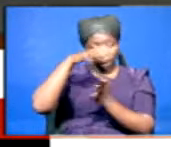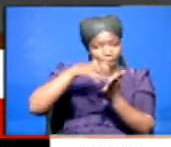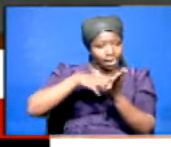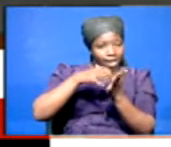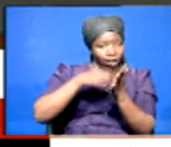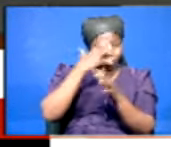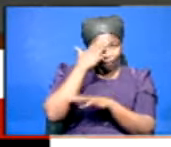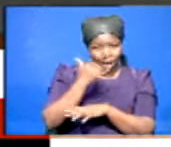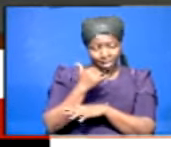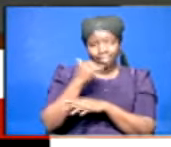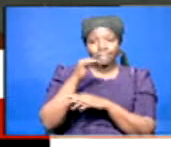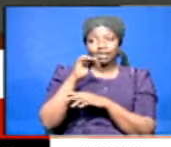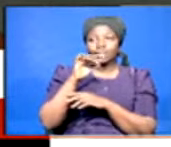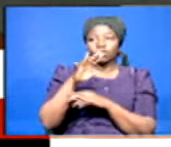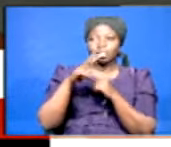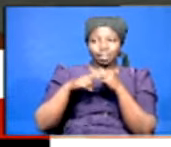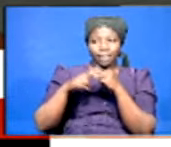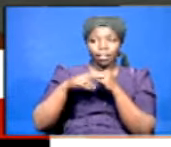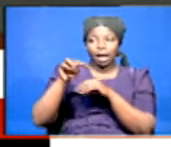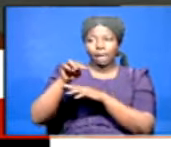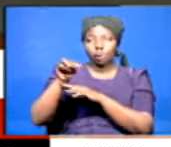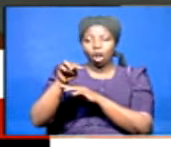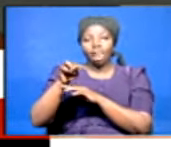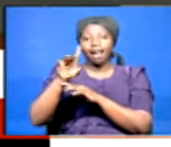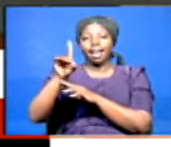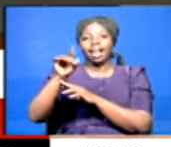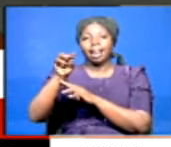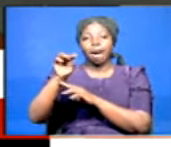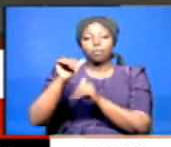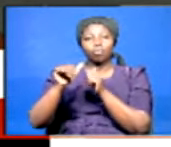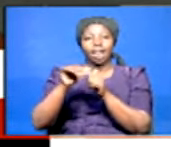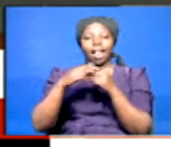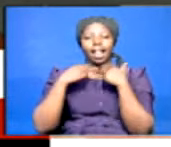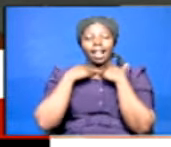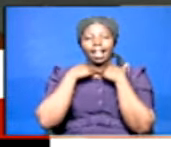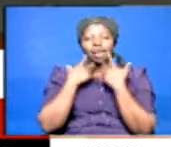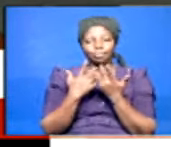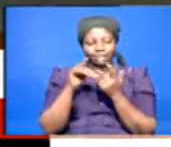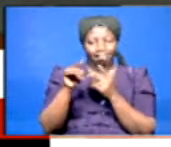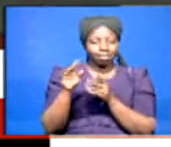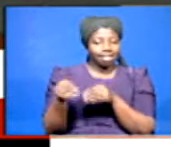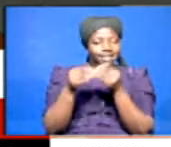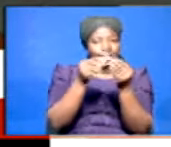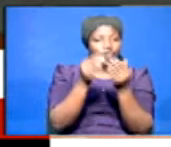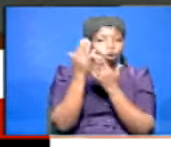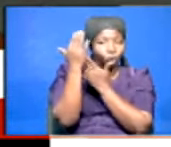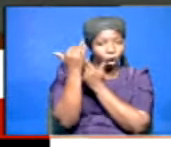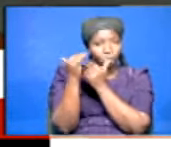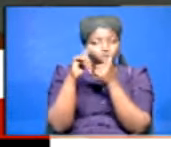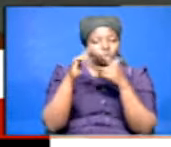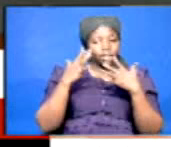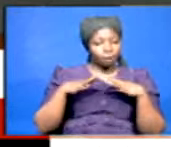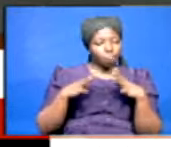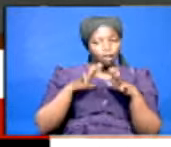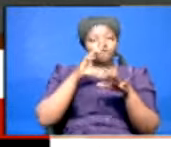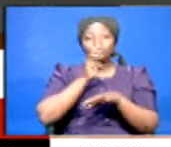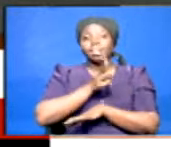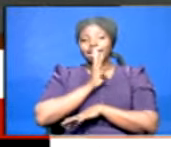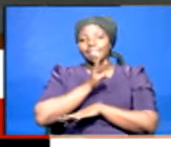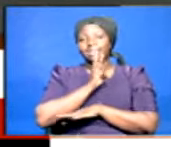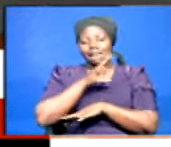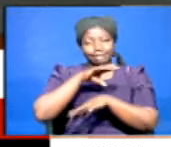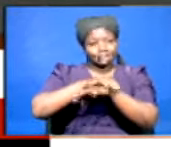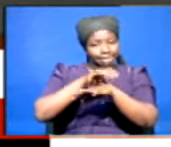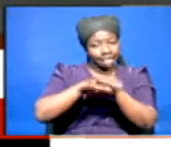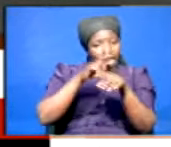shilling dam, the 100 million litre capacity dam offered hope to residents of the water-scarce Ndalani ward, but has since